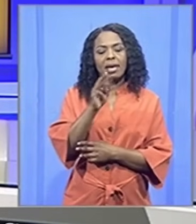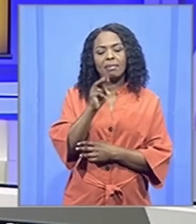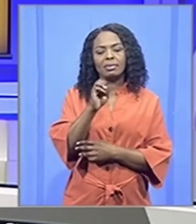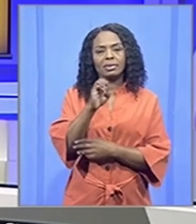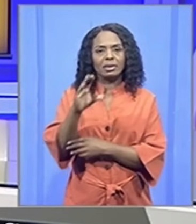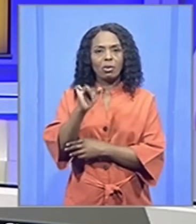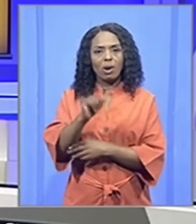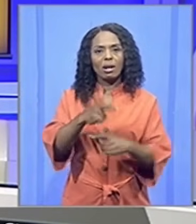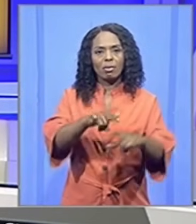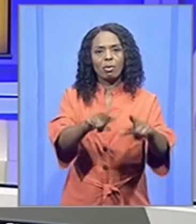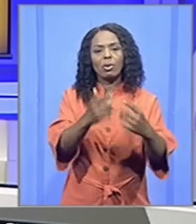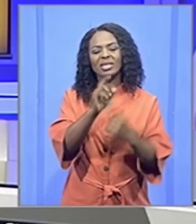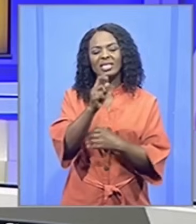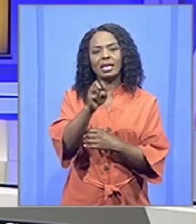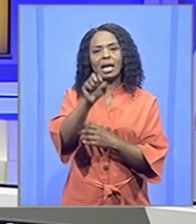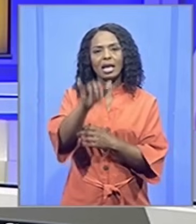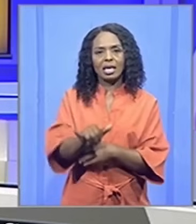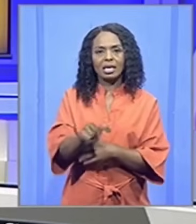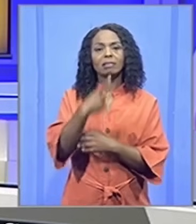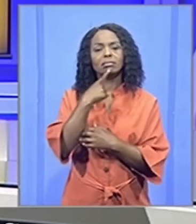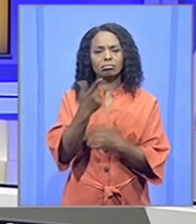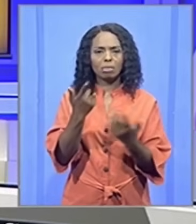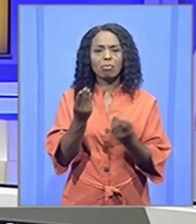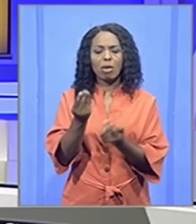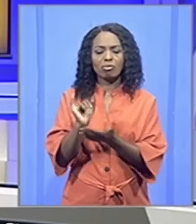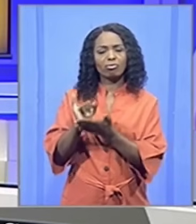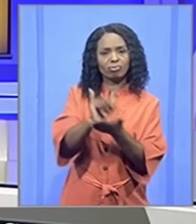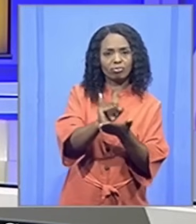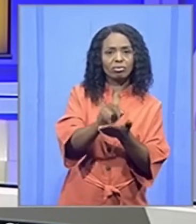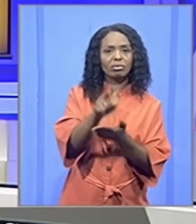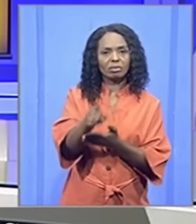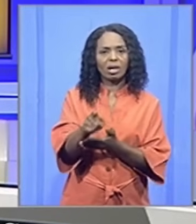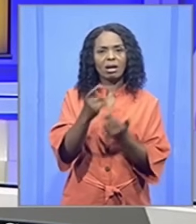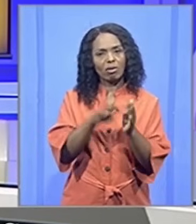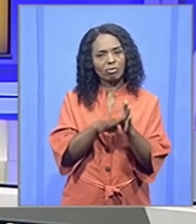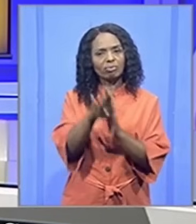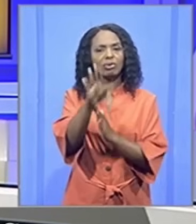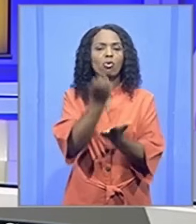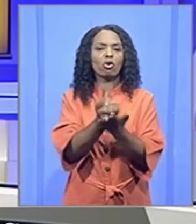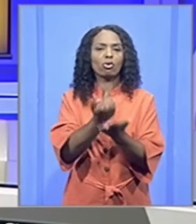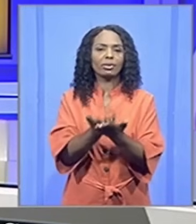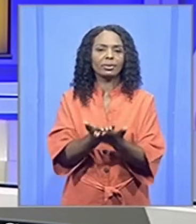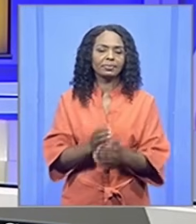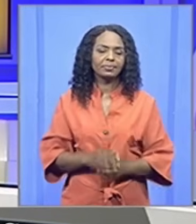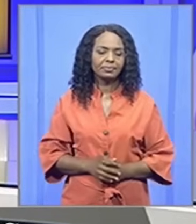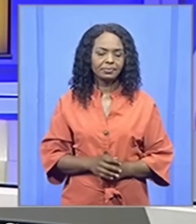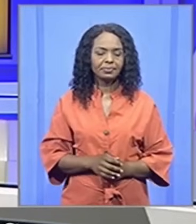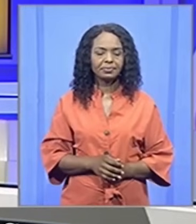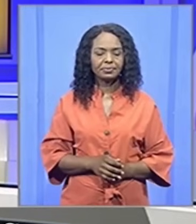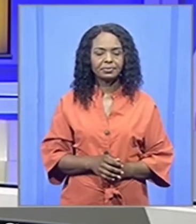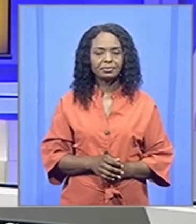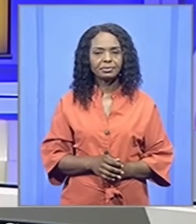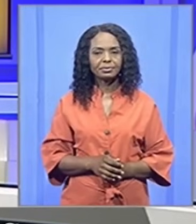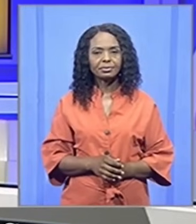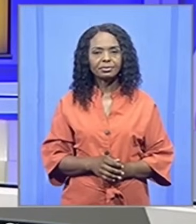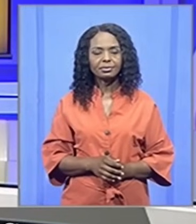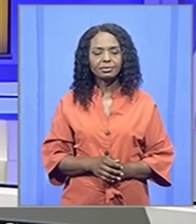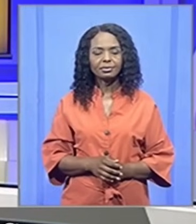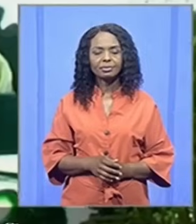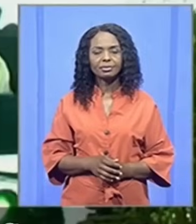netefaleditše babeeletši gore dikholofetšo tša dipeeletšo di tla thuša go hlabolla ikonomi ya profense.